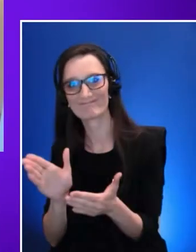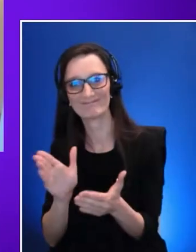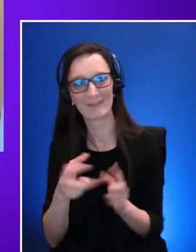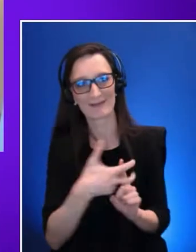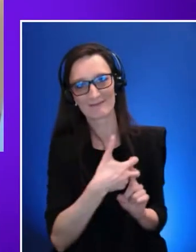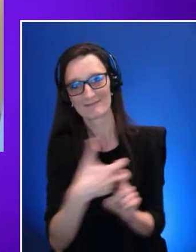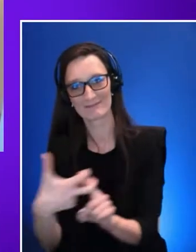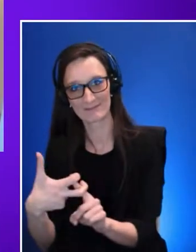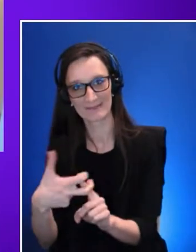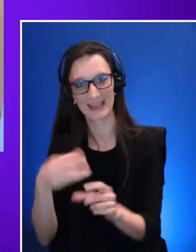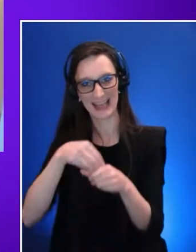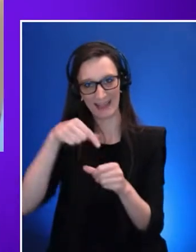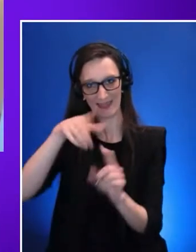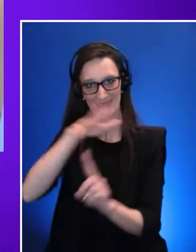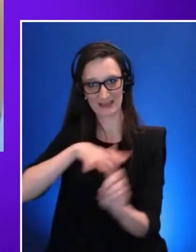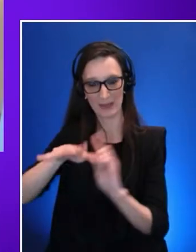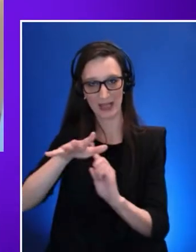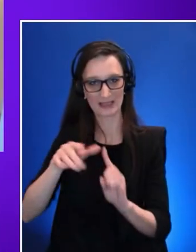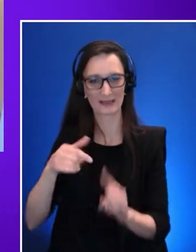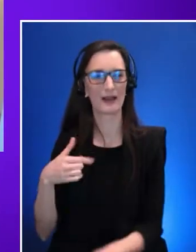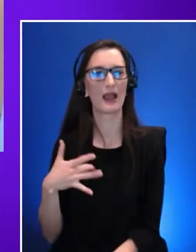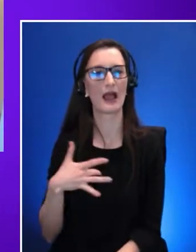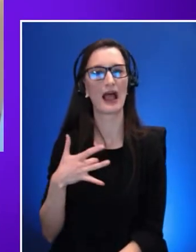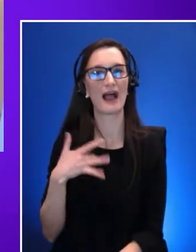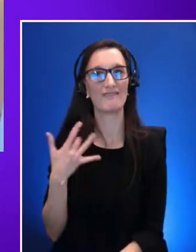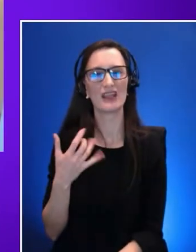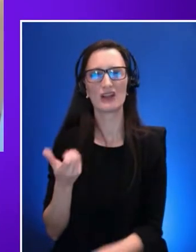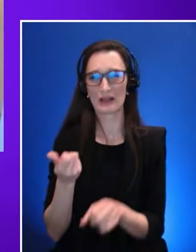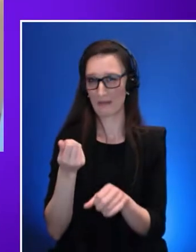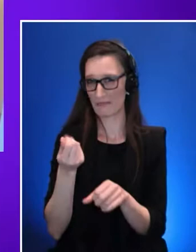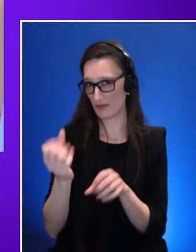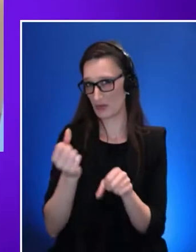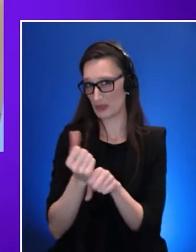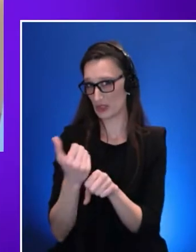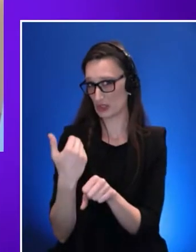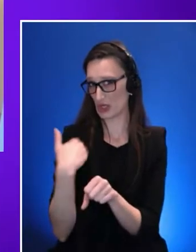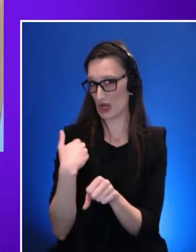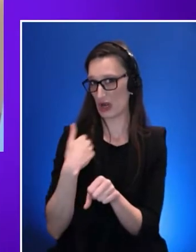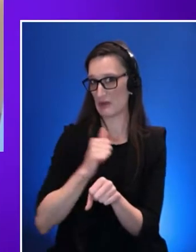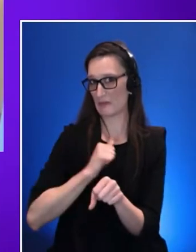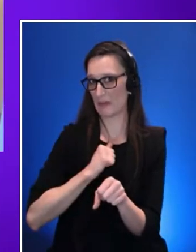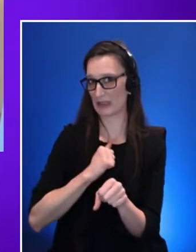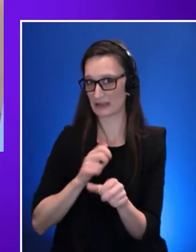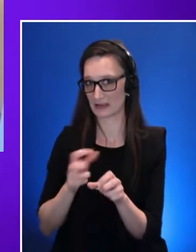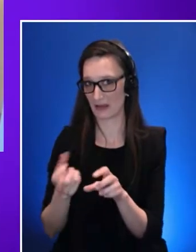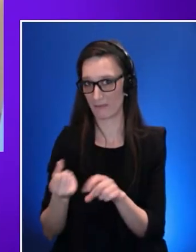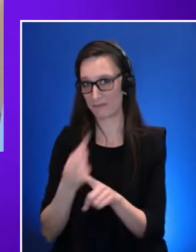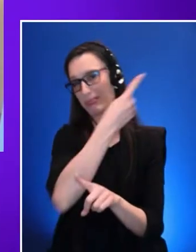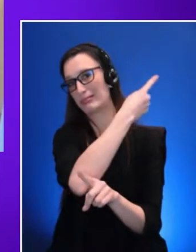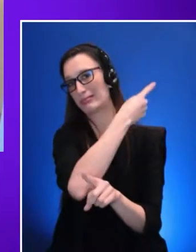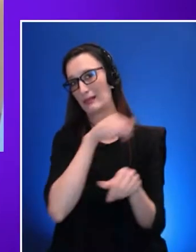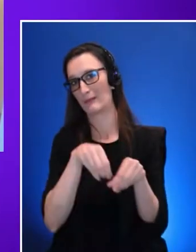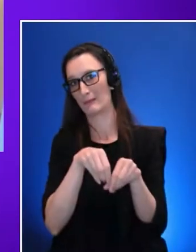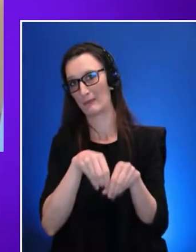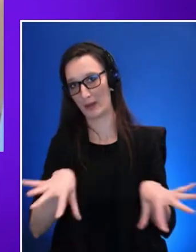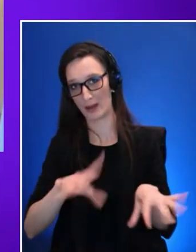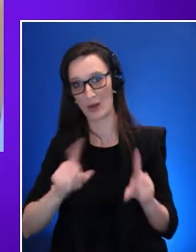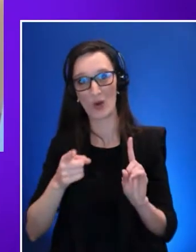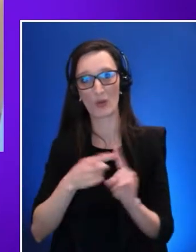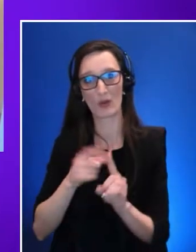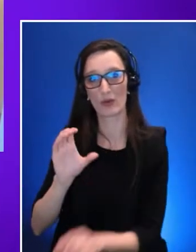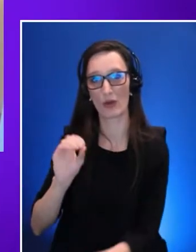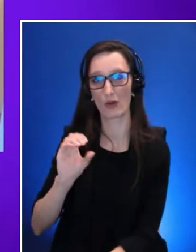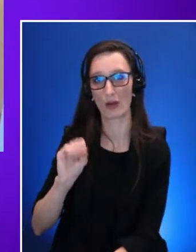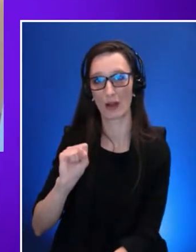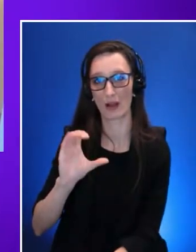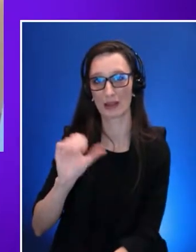my stuff a few years ago when the Oscars So White campaign came out, and then there was a